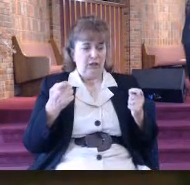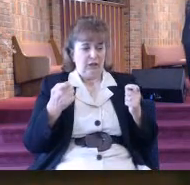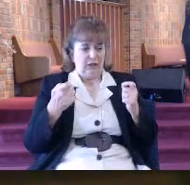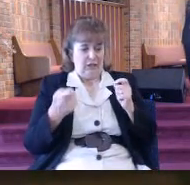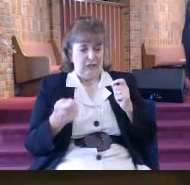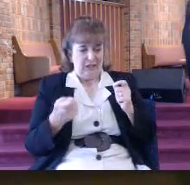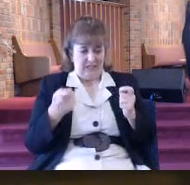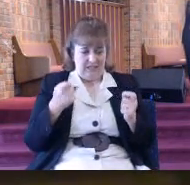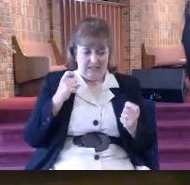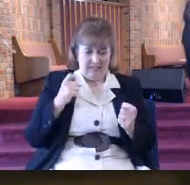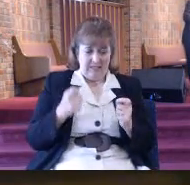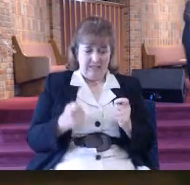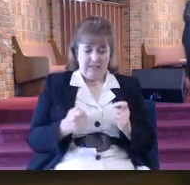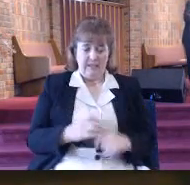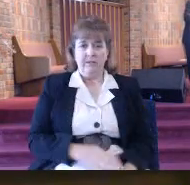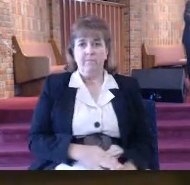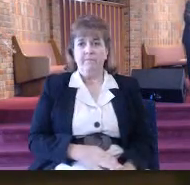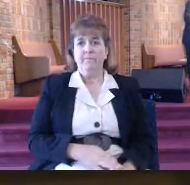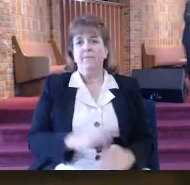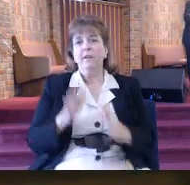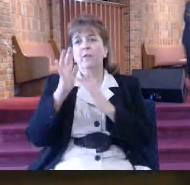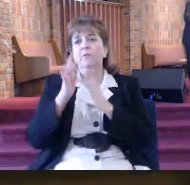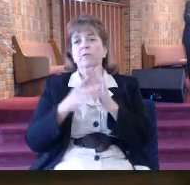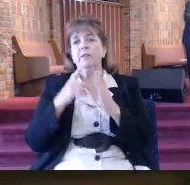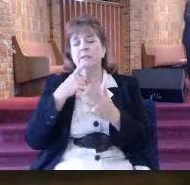Nor to trust in uncertain riches, number two.